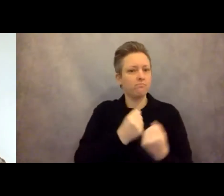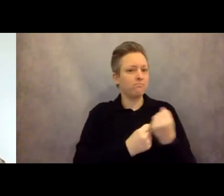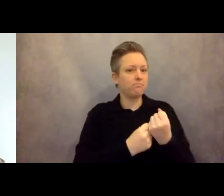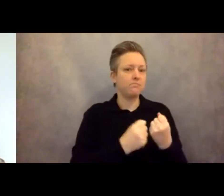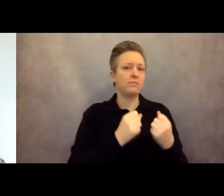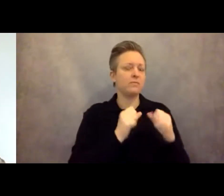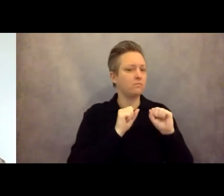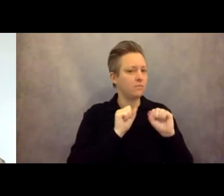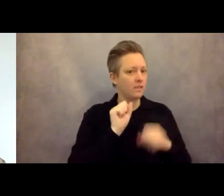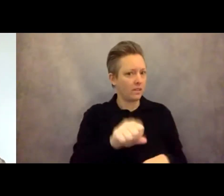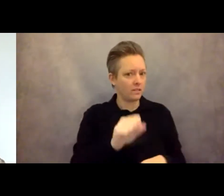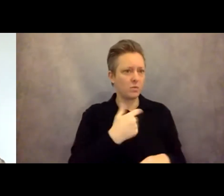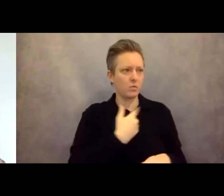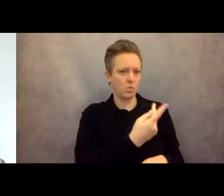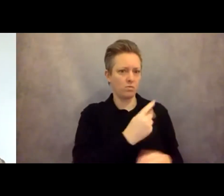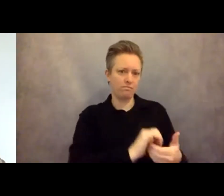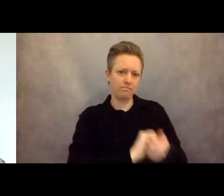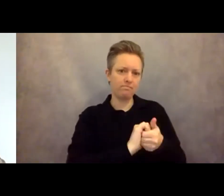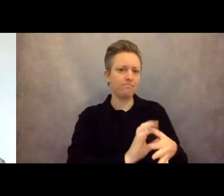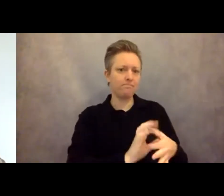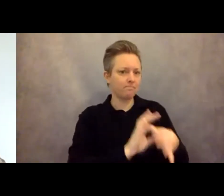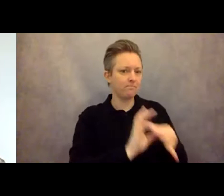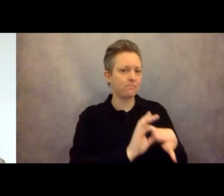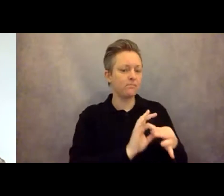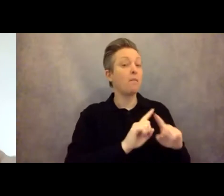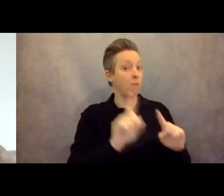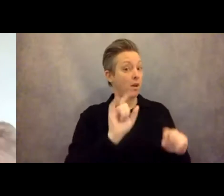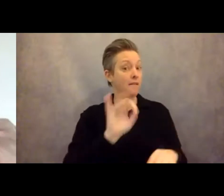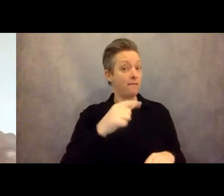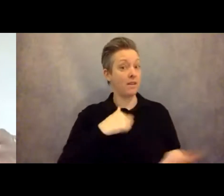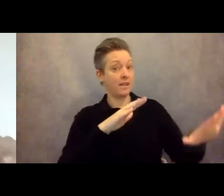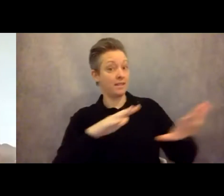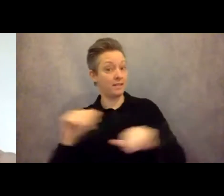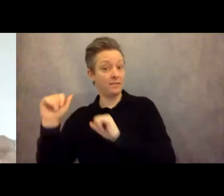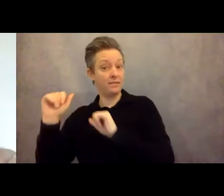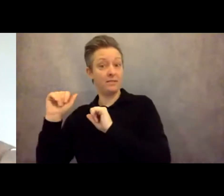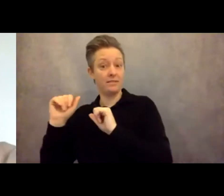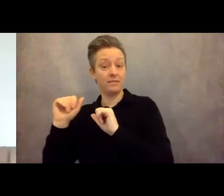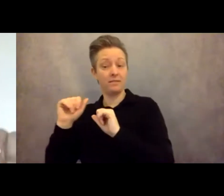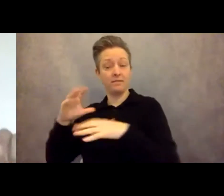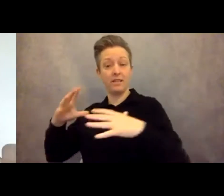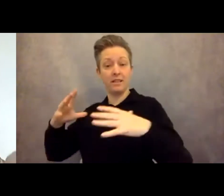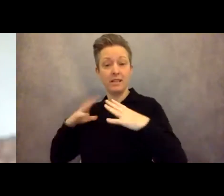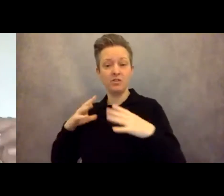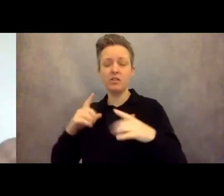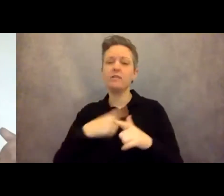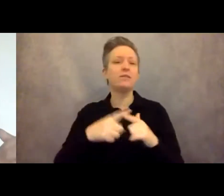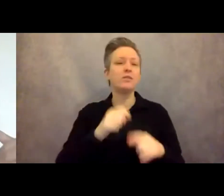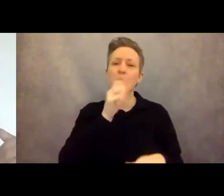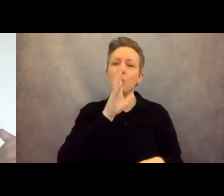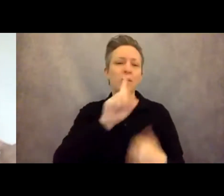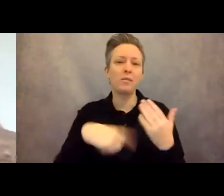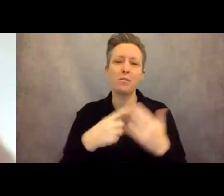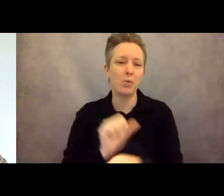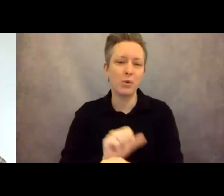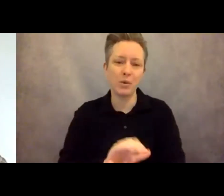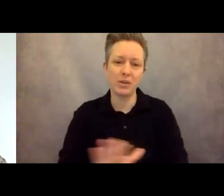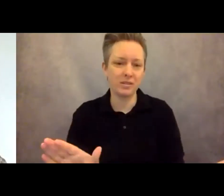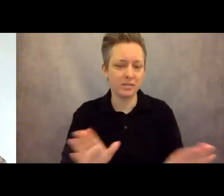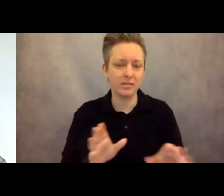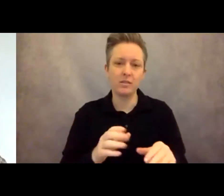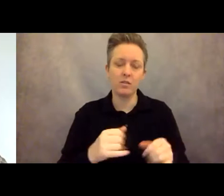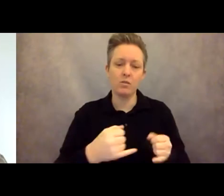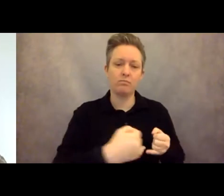about friend things, but I'm not going to talk about work things. And so it's really important that you take care of yourself in this work to then